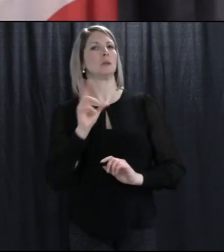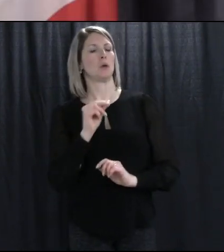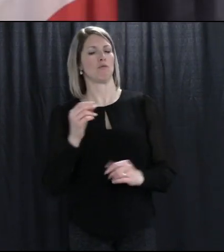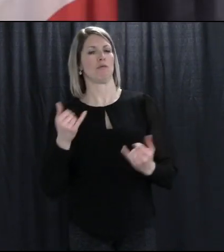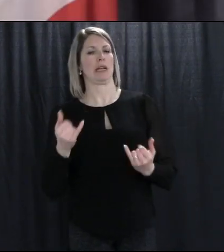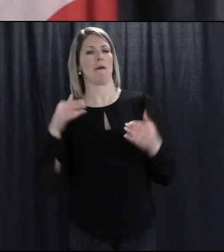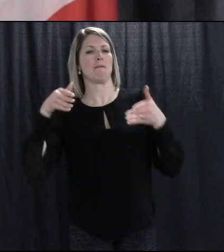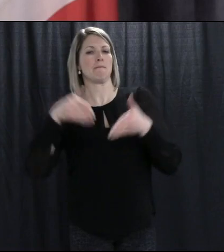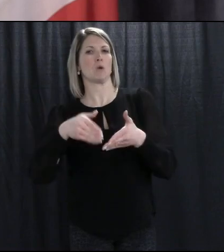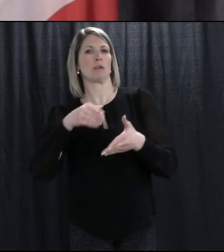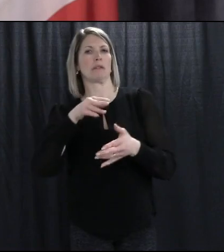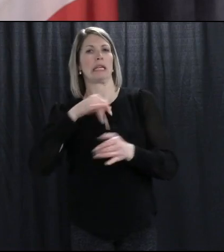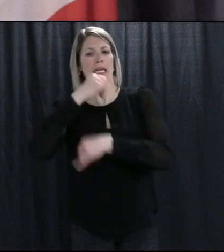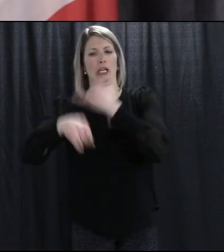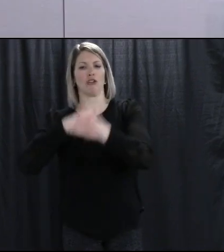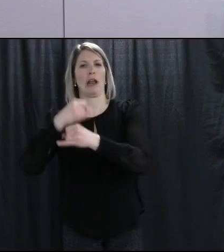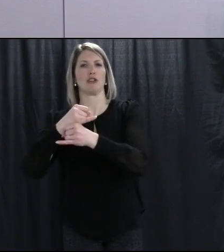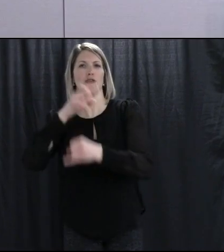travel.